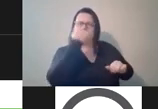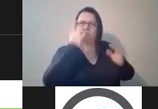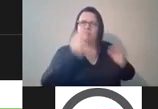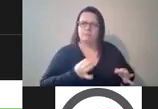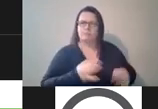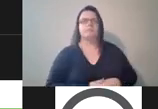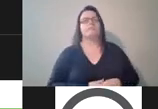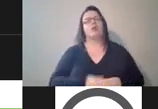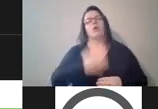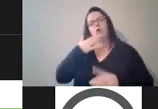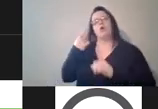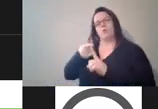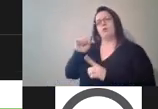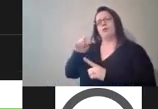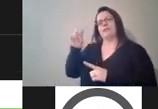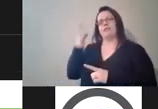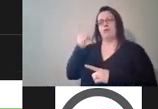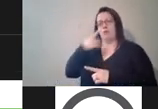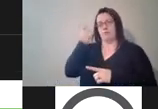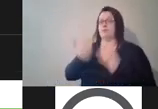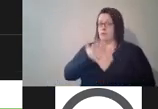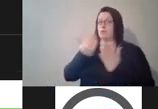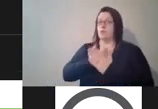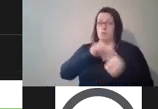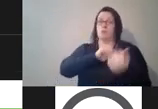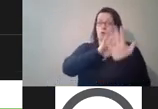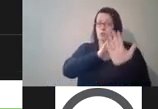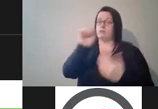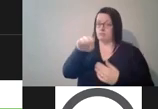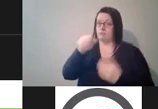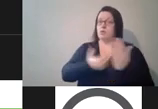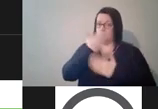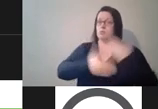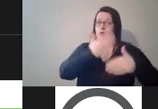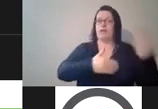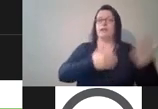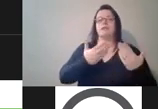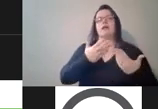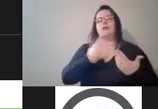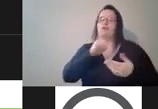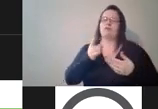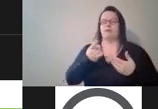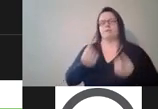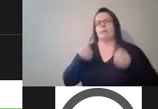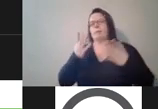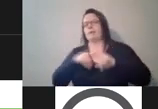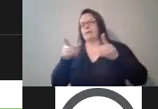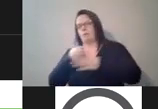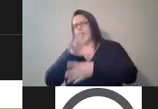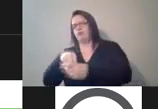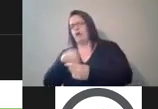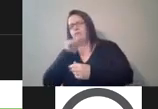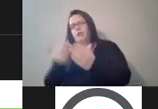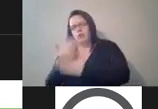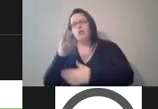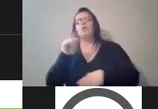again, it's a relatively new approach. Of course, the interdisciplinary approach is not new, and